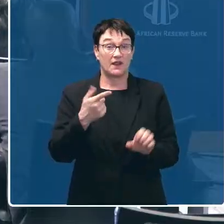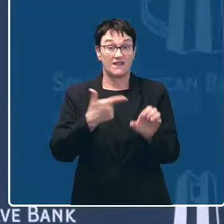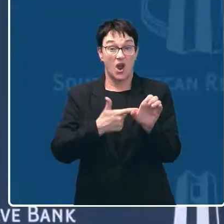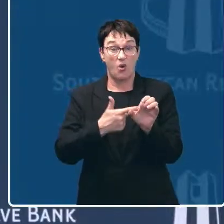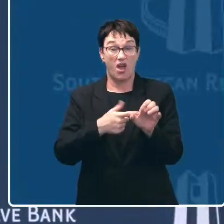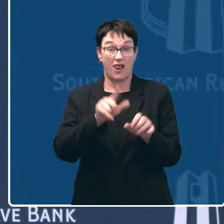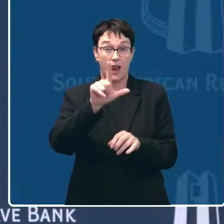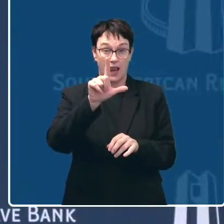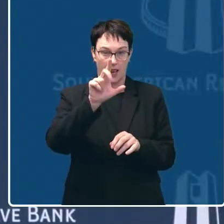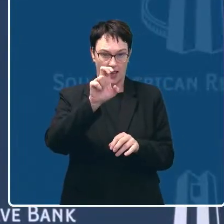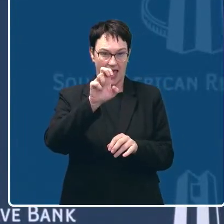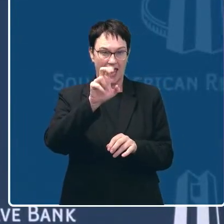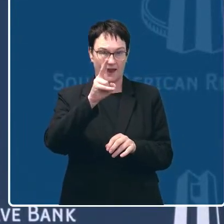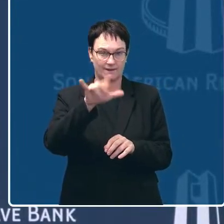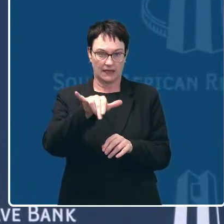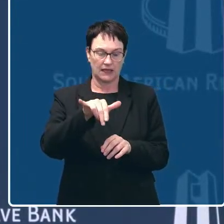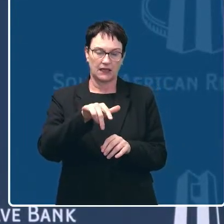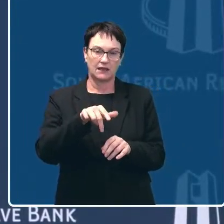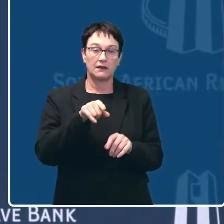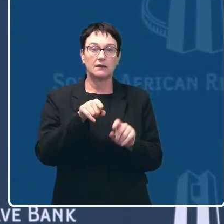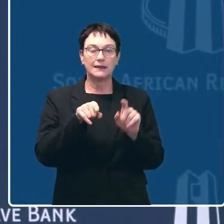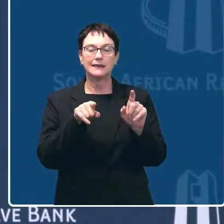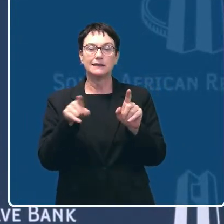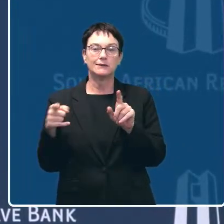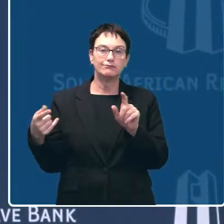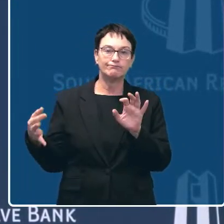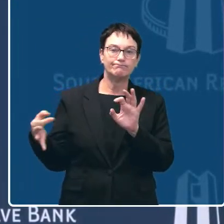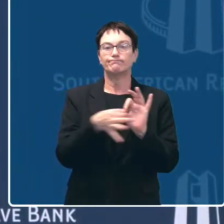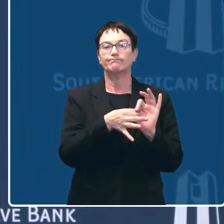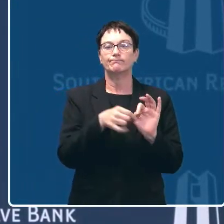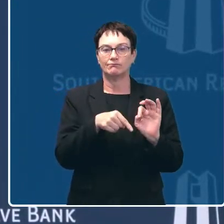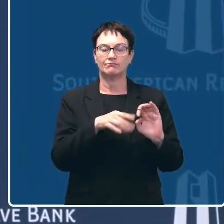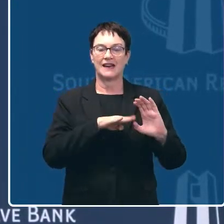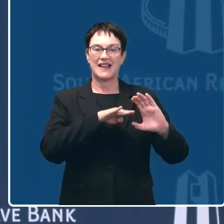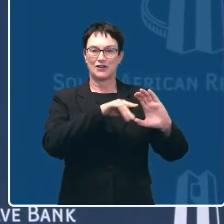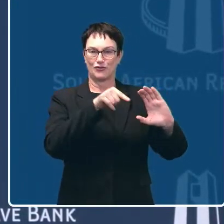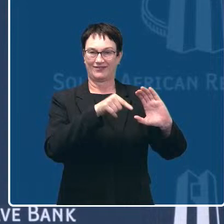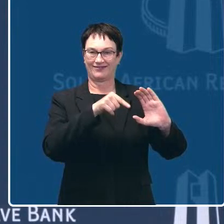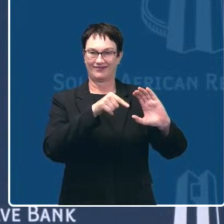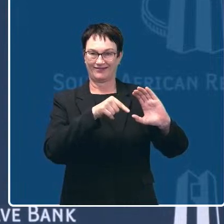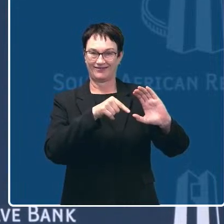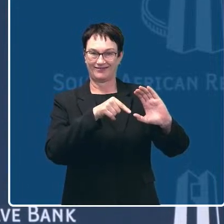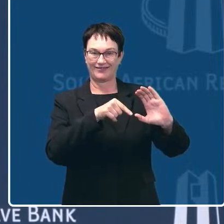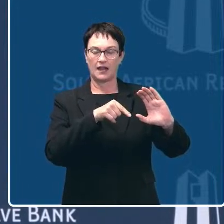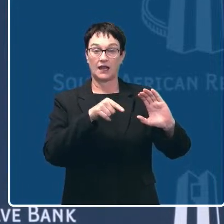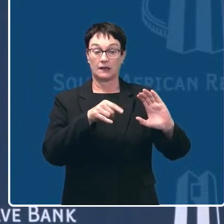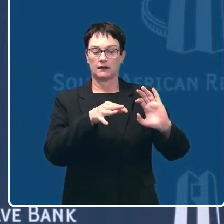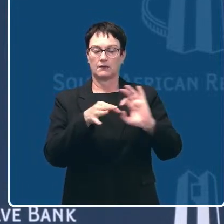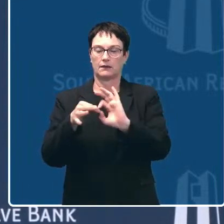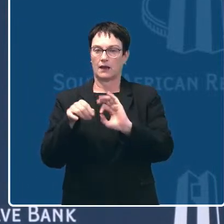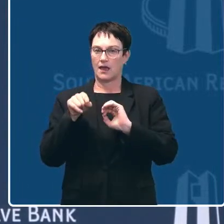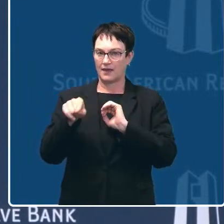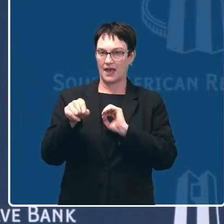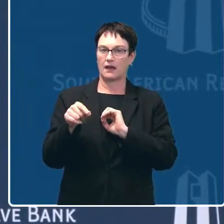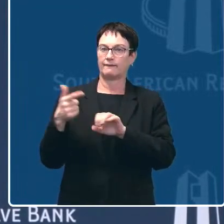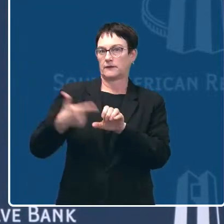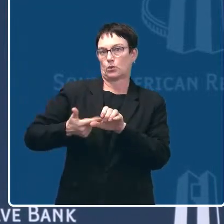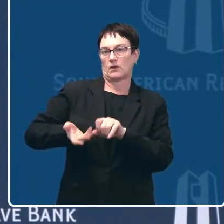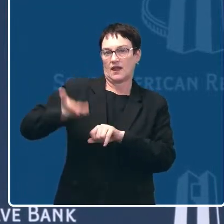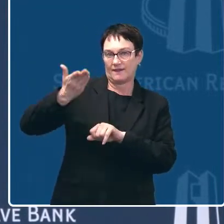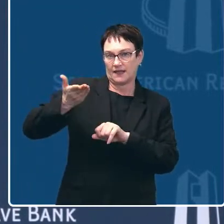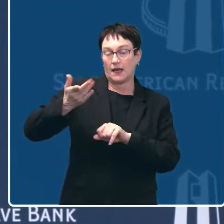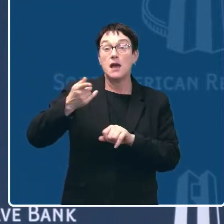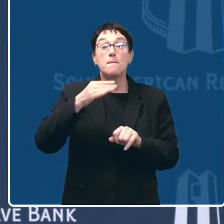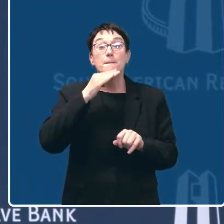was basically inflation related, it was not above inflation, would have then